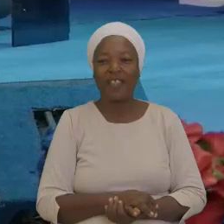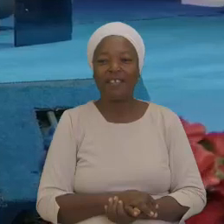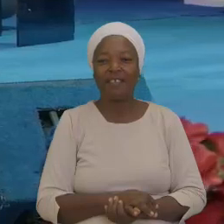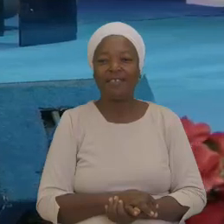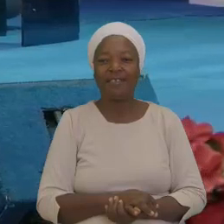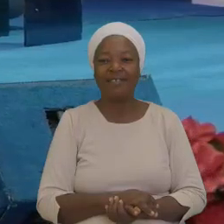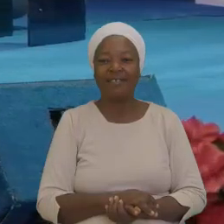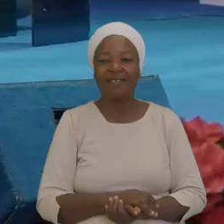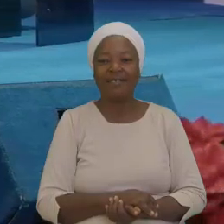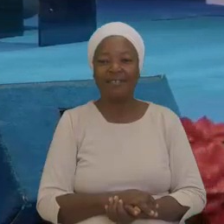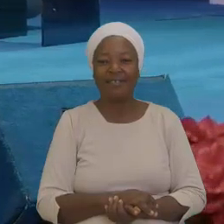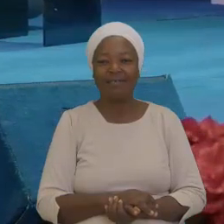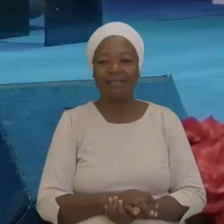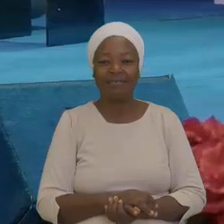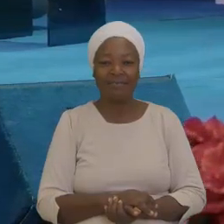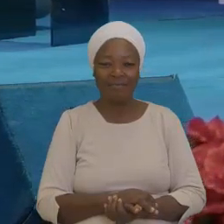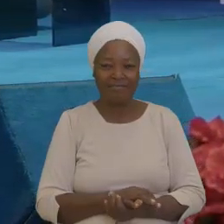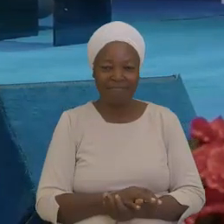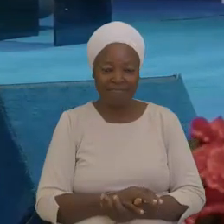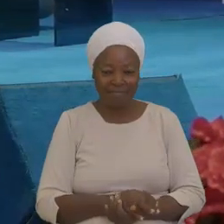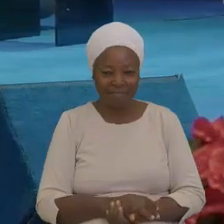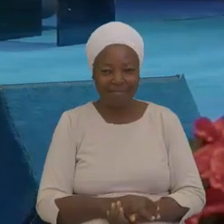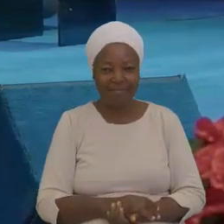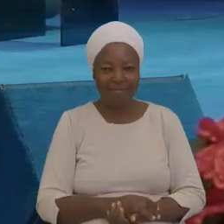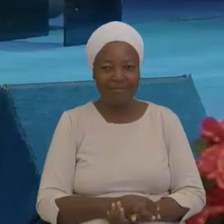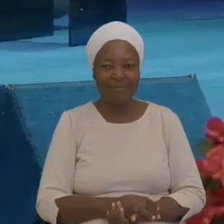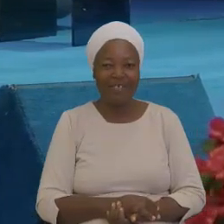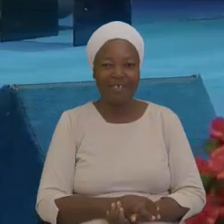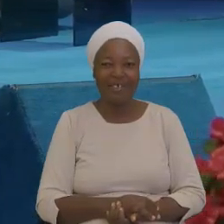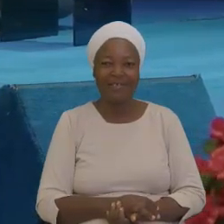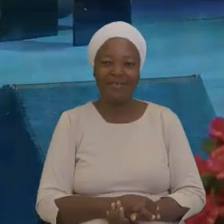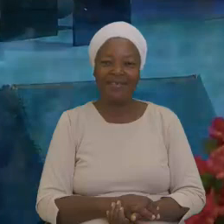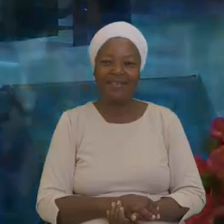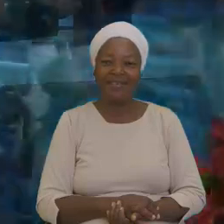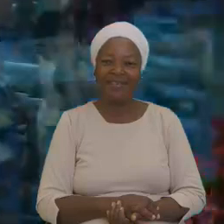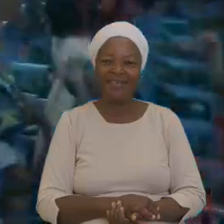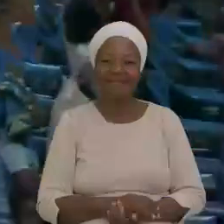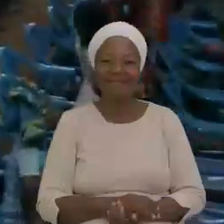Tout le monde, que Dieu vous bénisse.